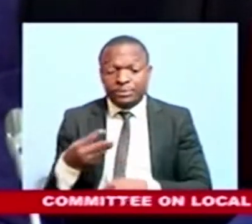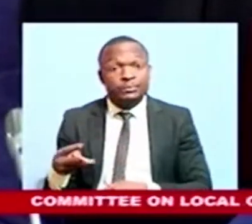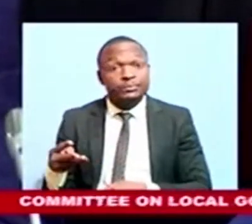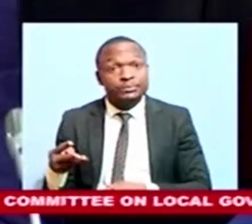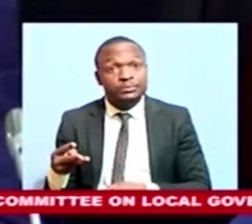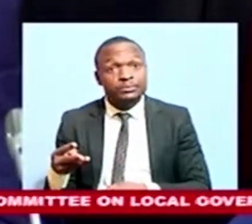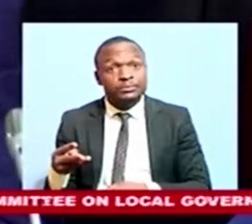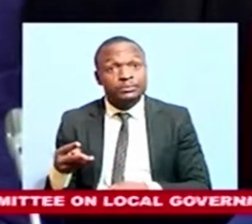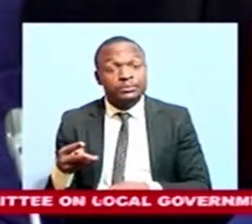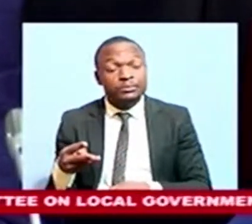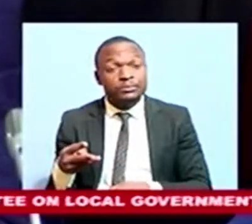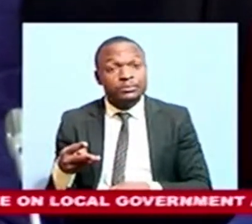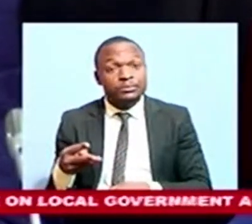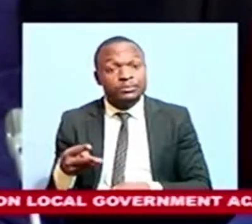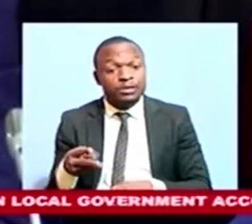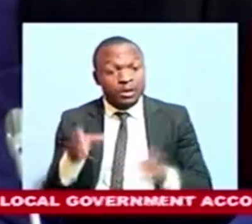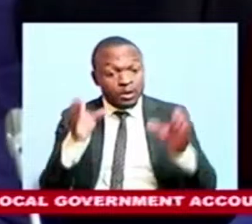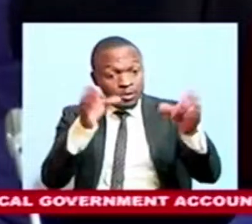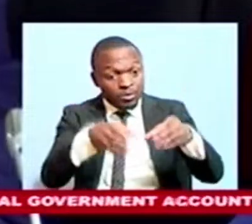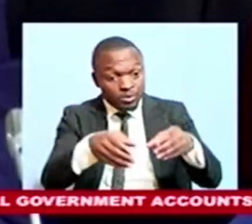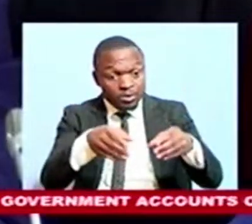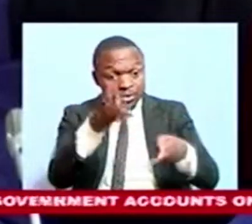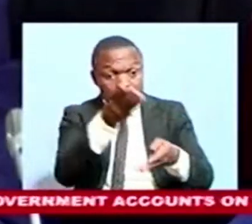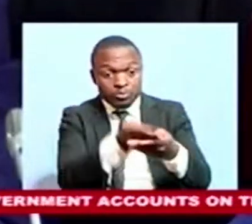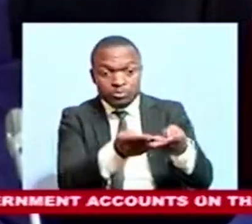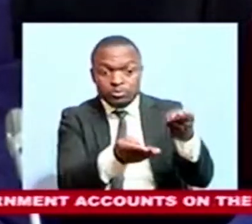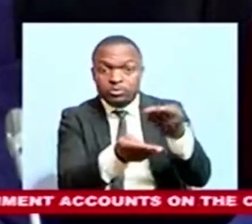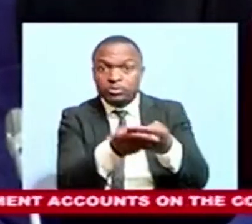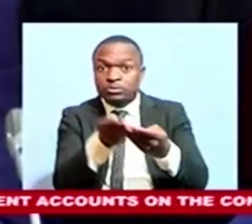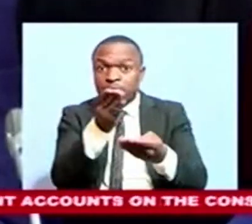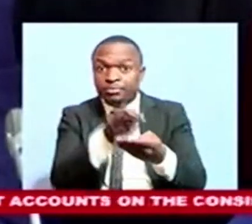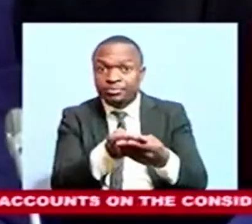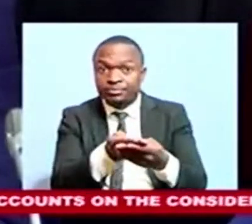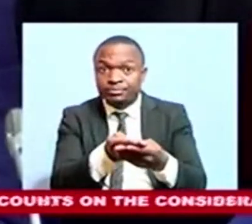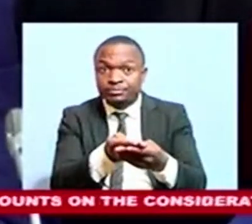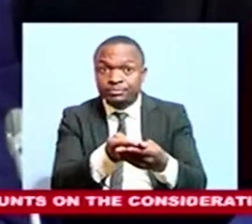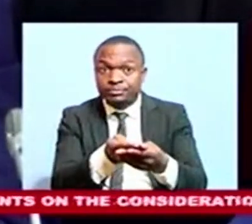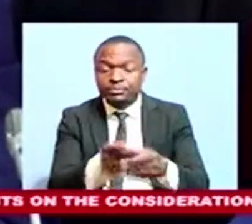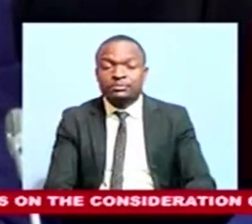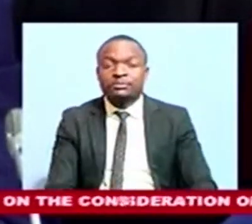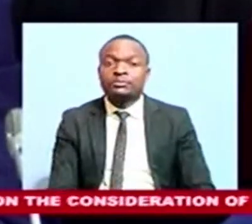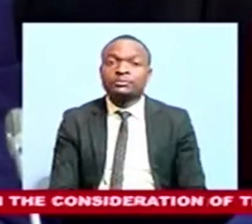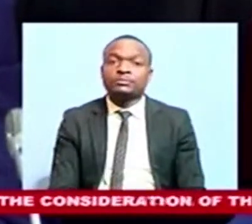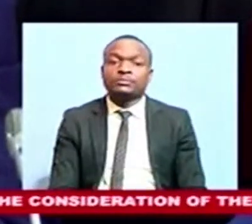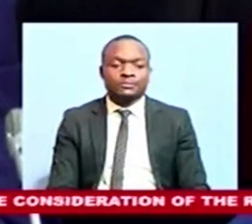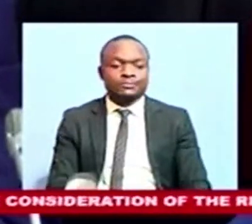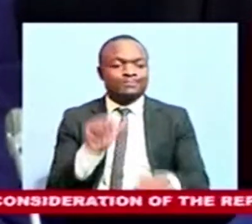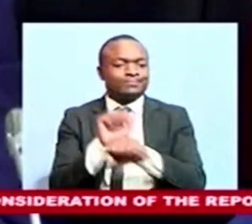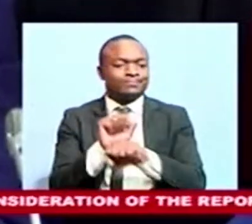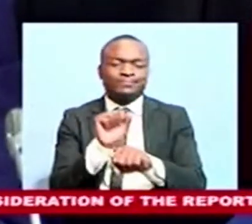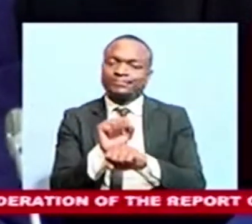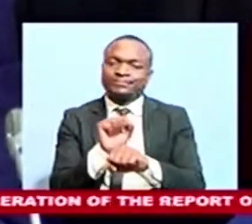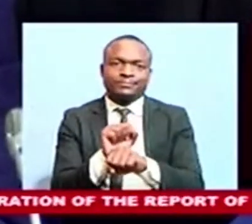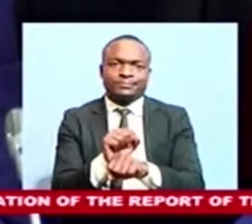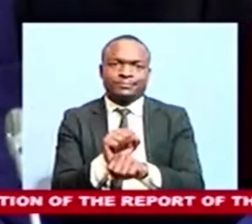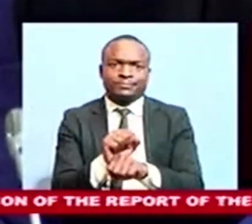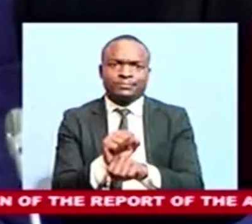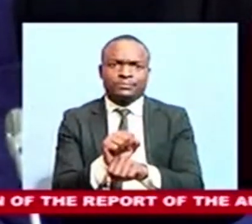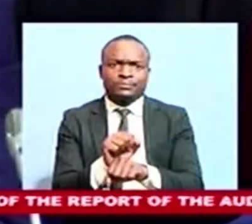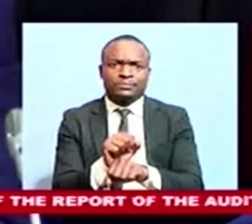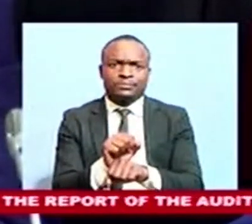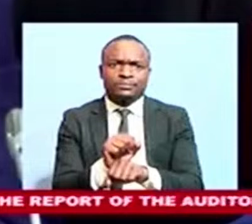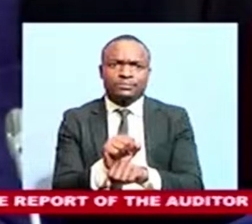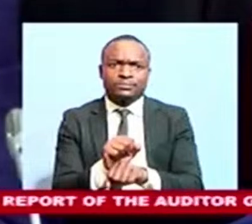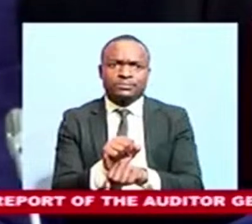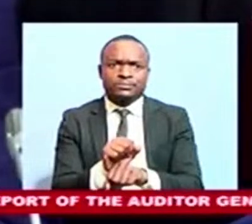was the community going to contribute to work whose scope